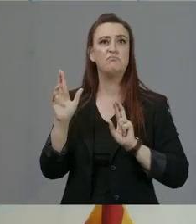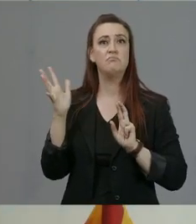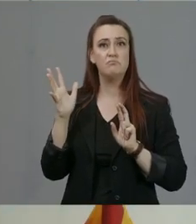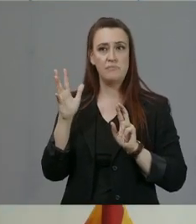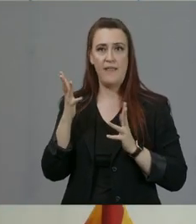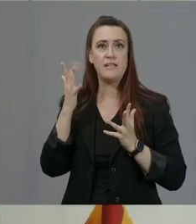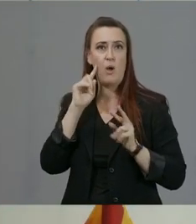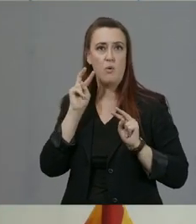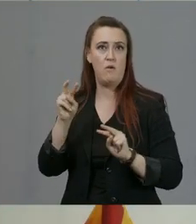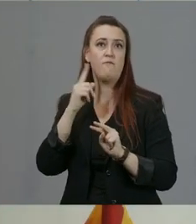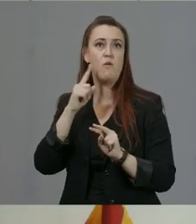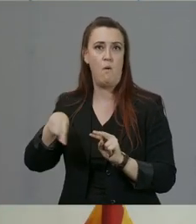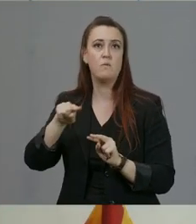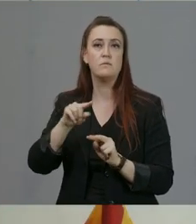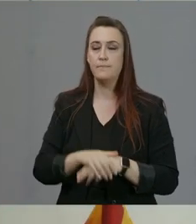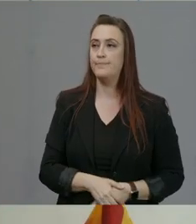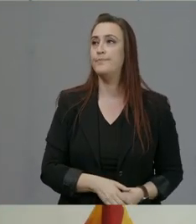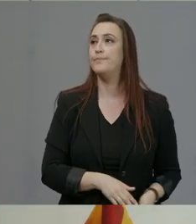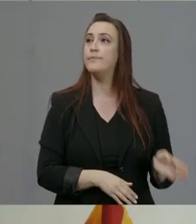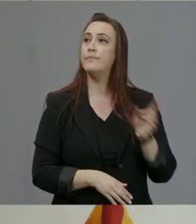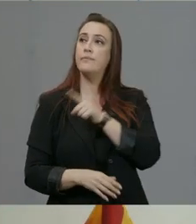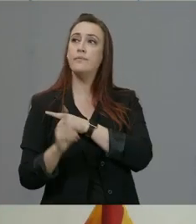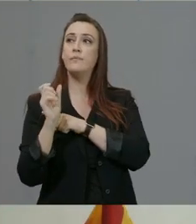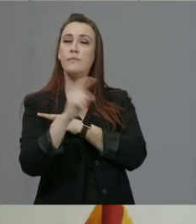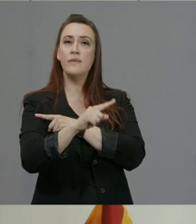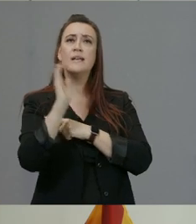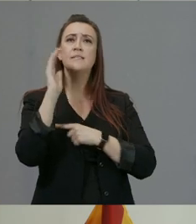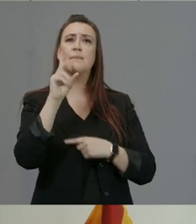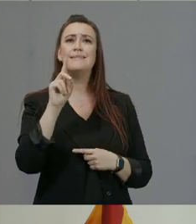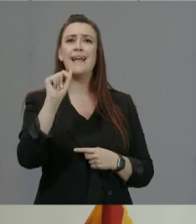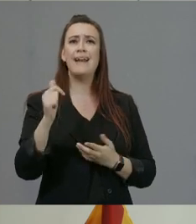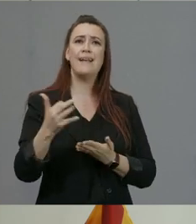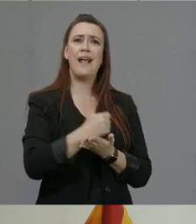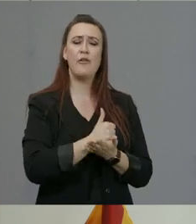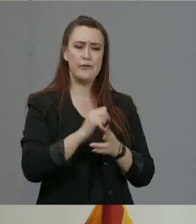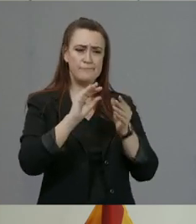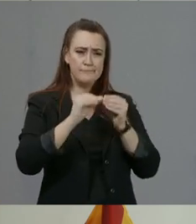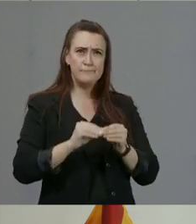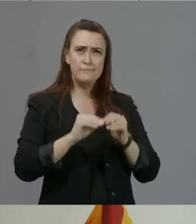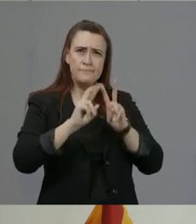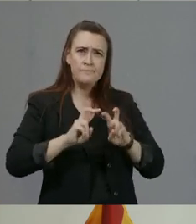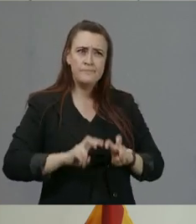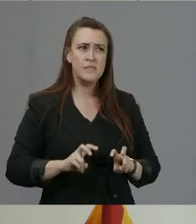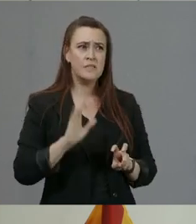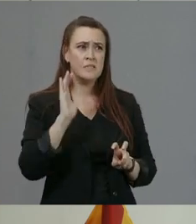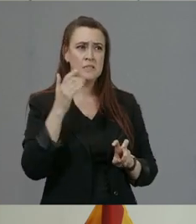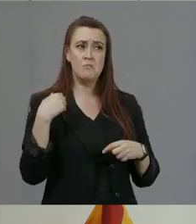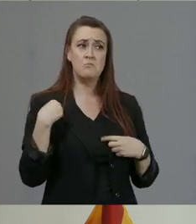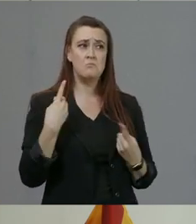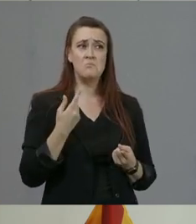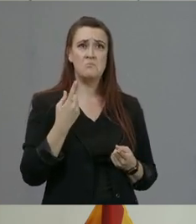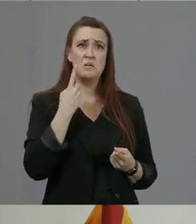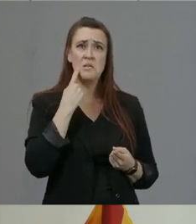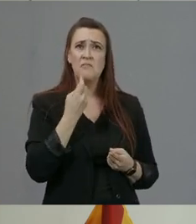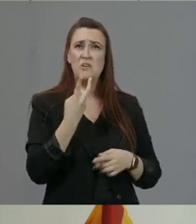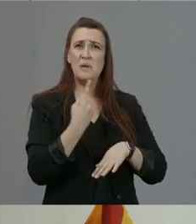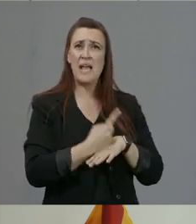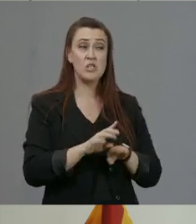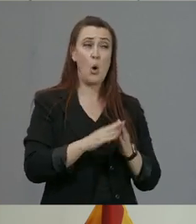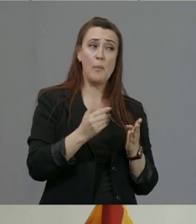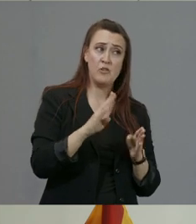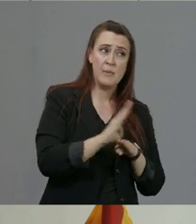like much has changed on the data side in the last few days since you upgraded and opened a few more businesses